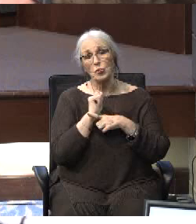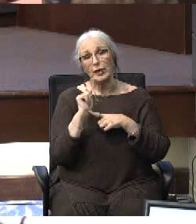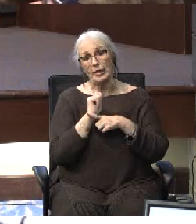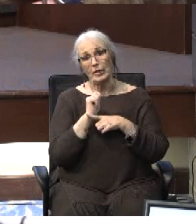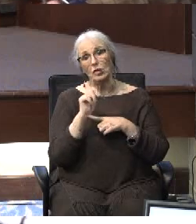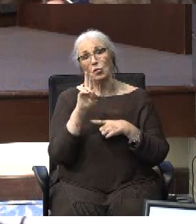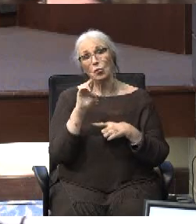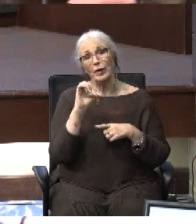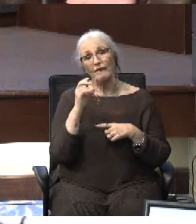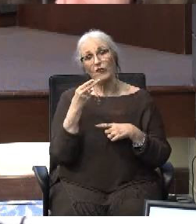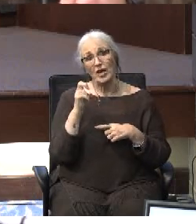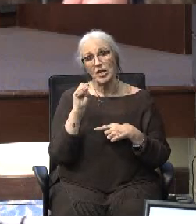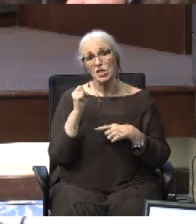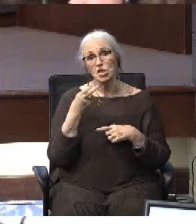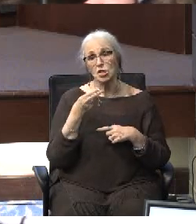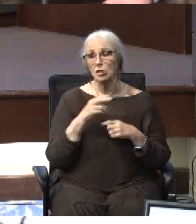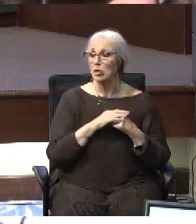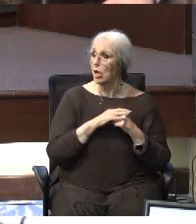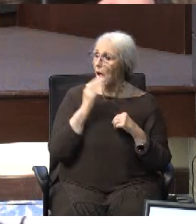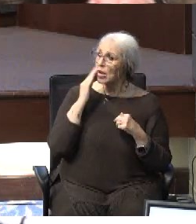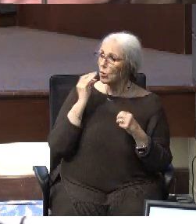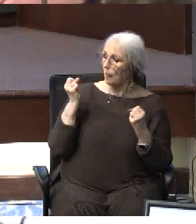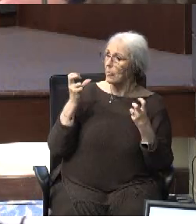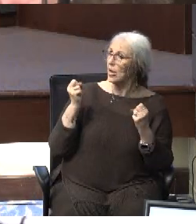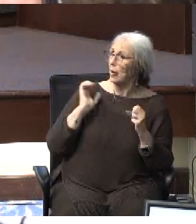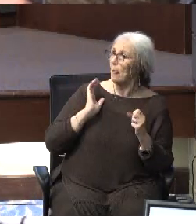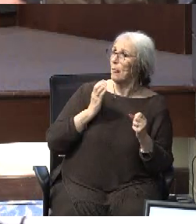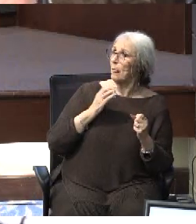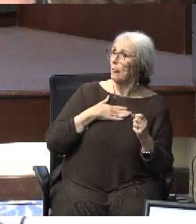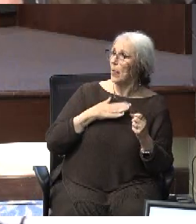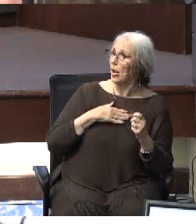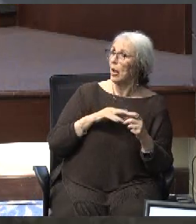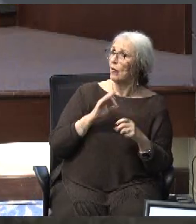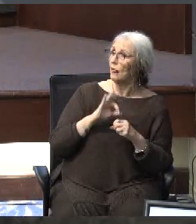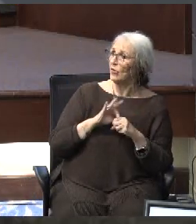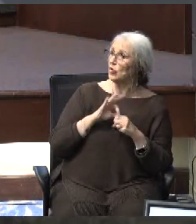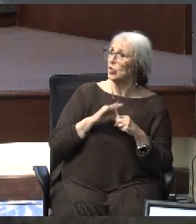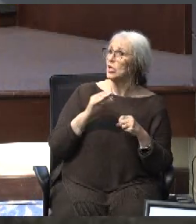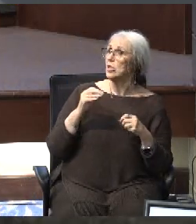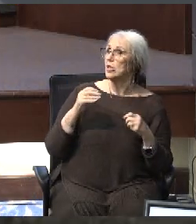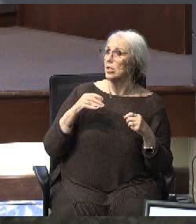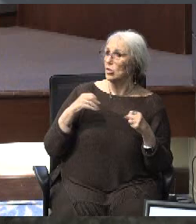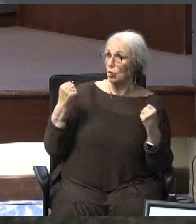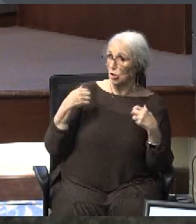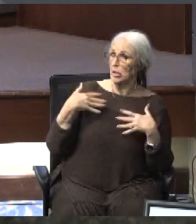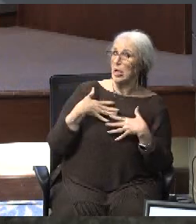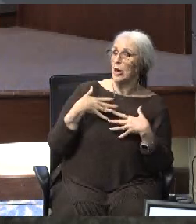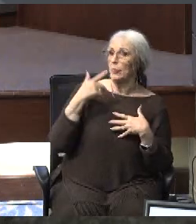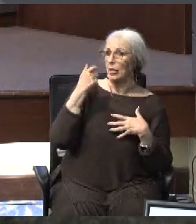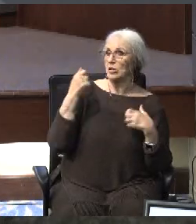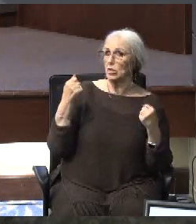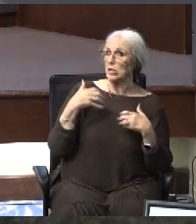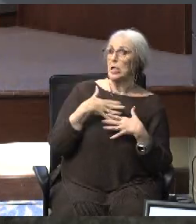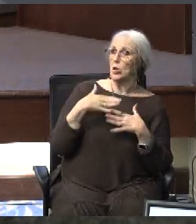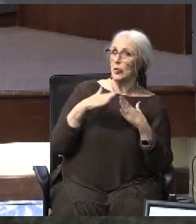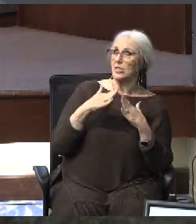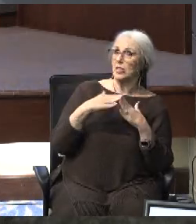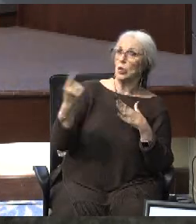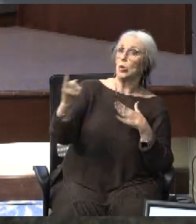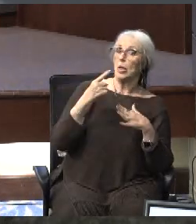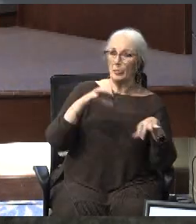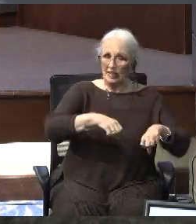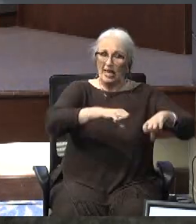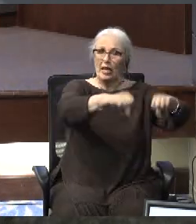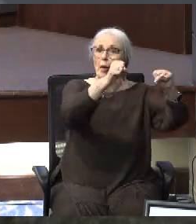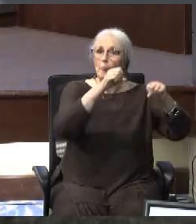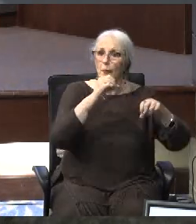That's good, because I know a lot of my constituents are scared to fill those forms out because they're scared the city is going to come and take their homes